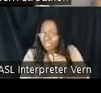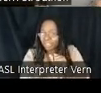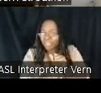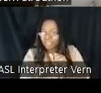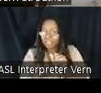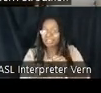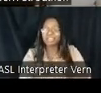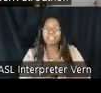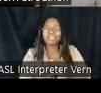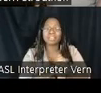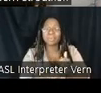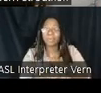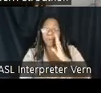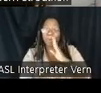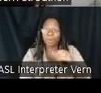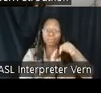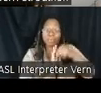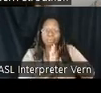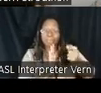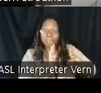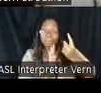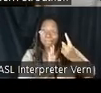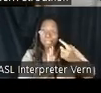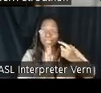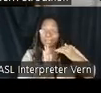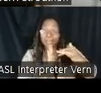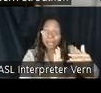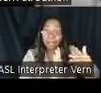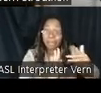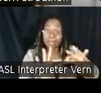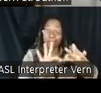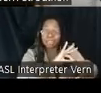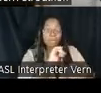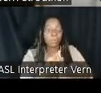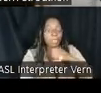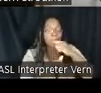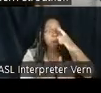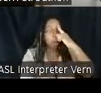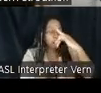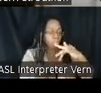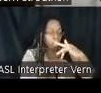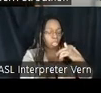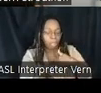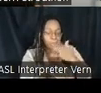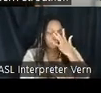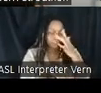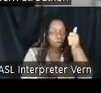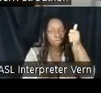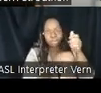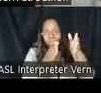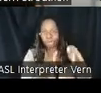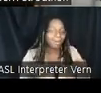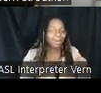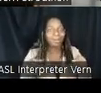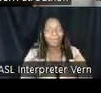Is that we deeply understand and study and translate. We don't stay up in our head with it. Oh, I'm the smartest person in the room because I can cite